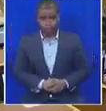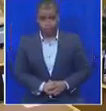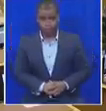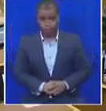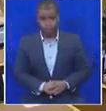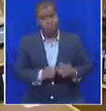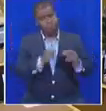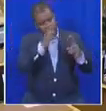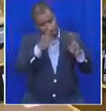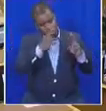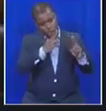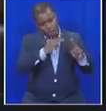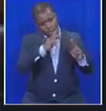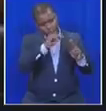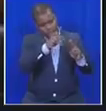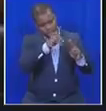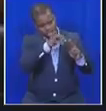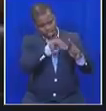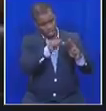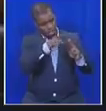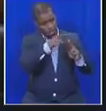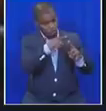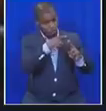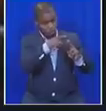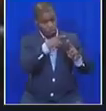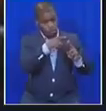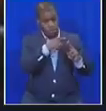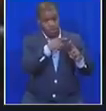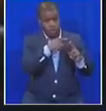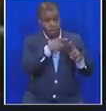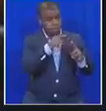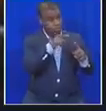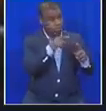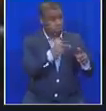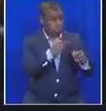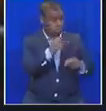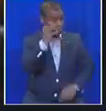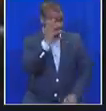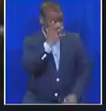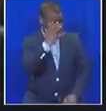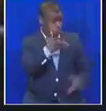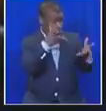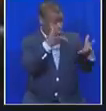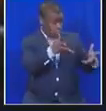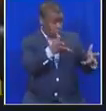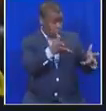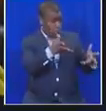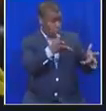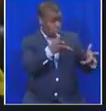Honorable Madisha, you have no basis to do what you have just done.